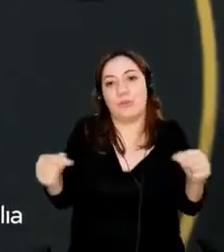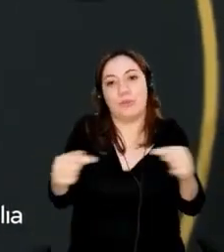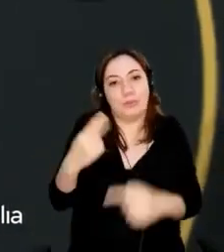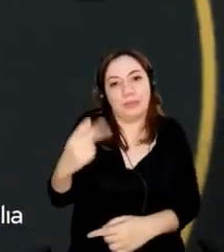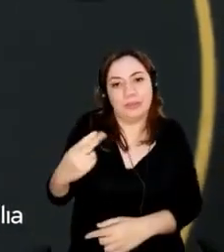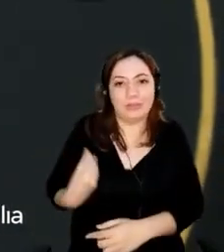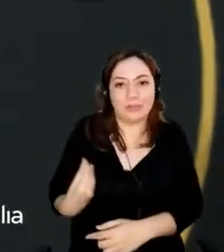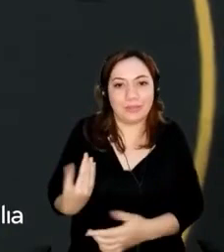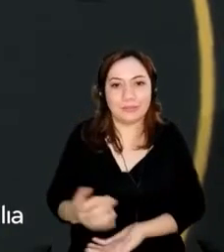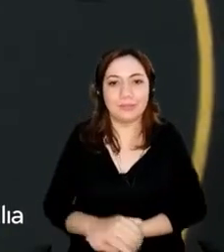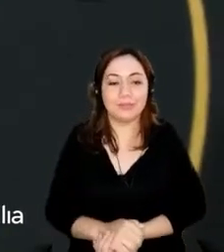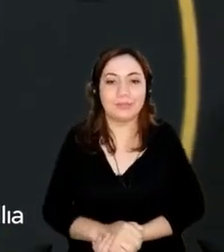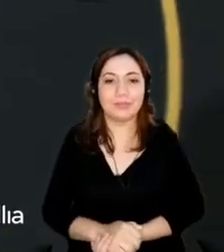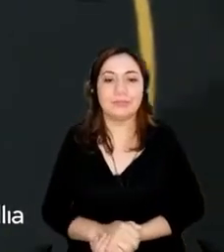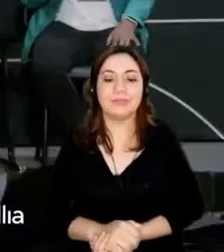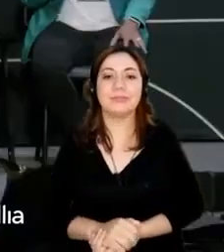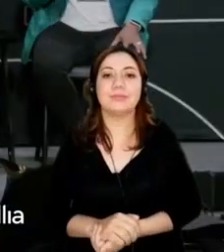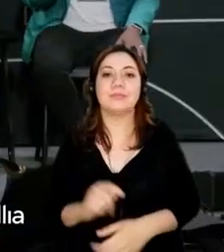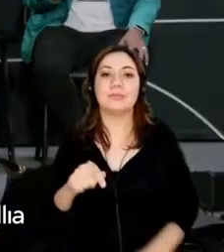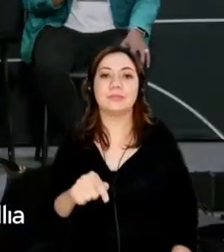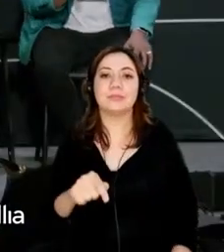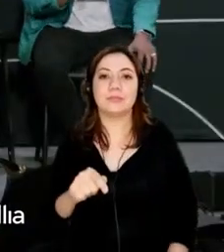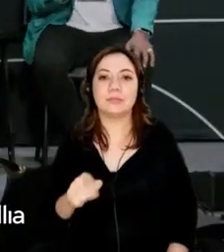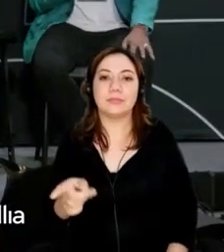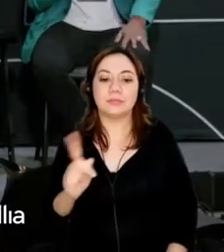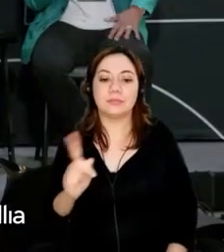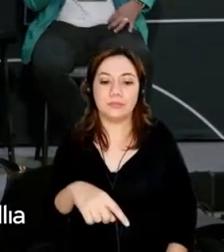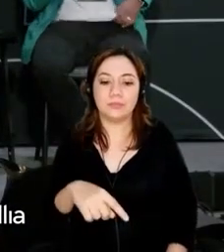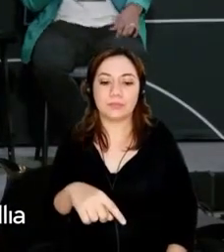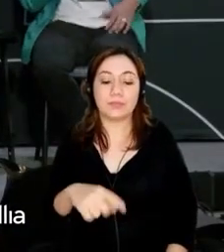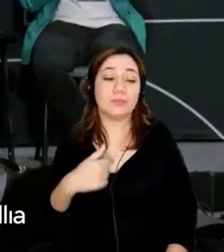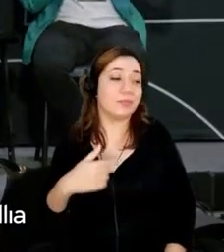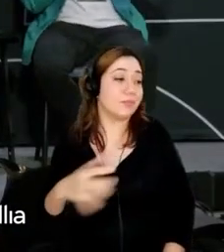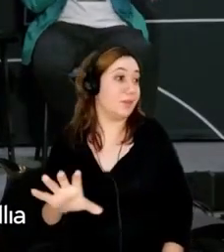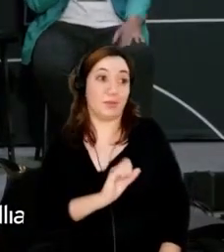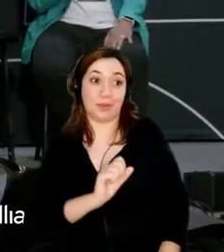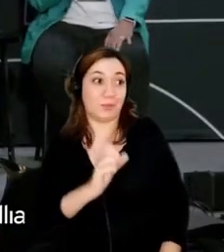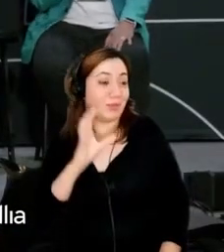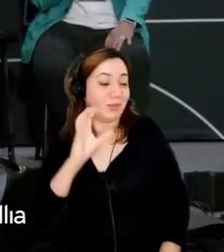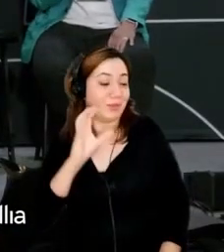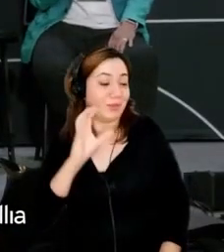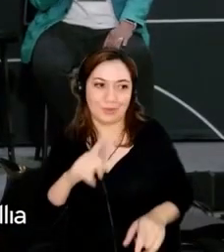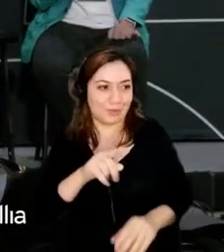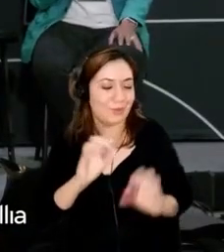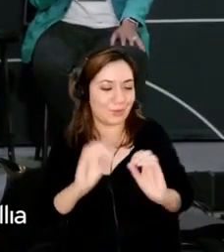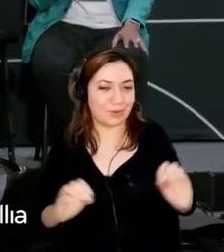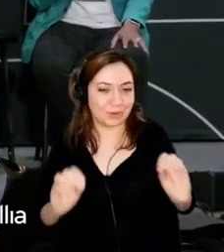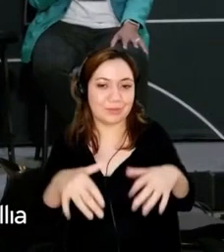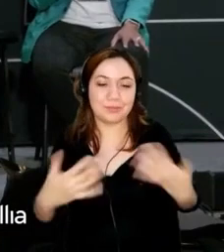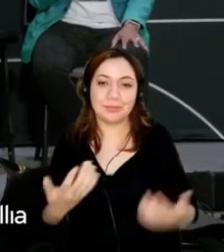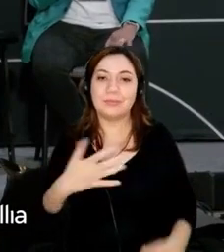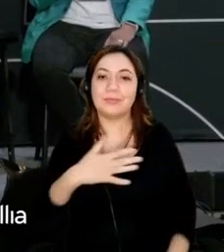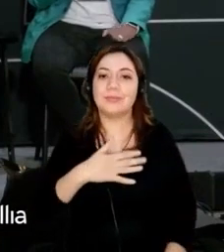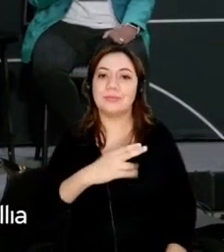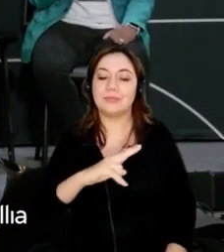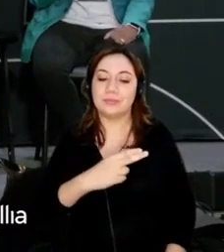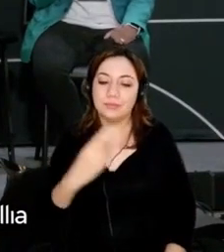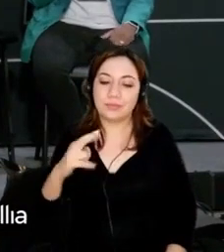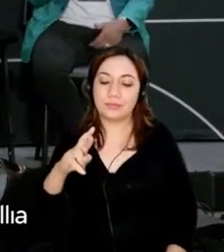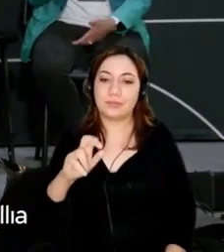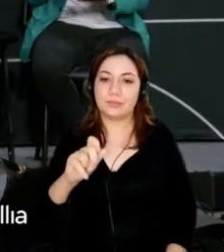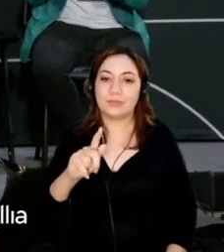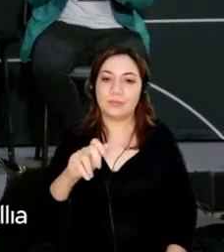Awesome. I'm a dog lover, so that's great. So my name is Roger Rohatke. I'm the Vice President and Global Head of